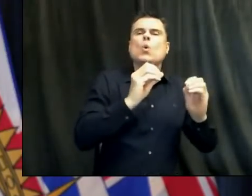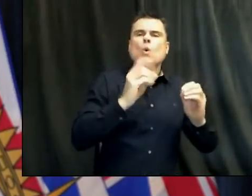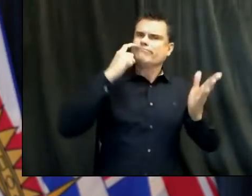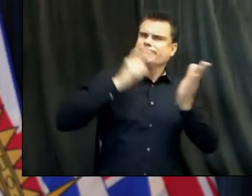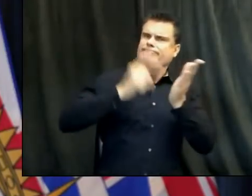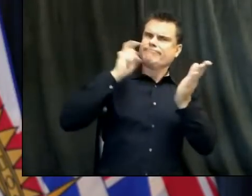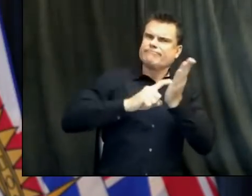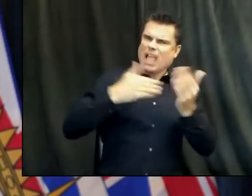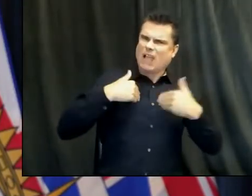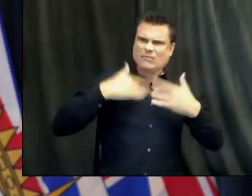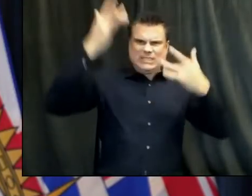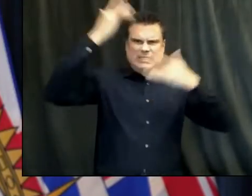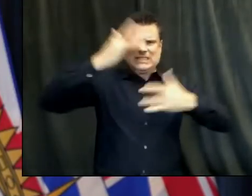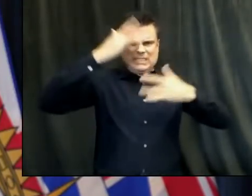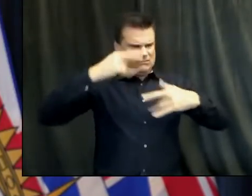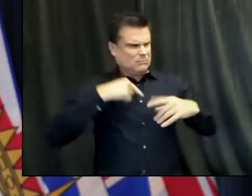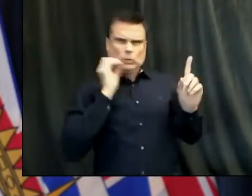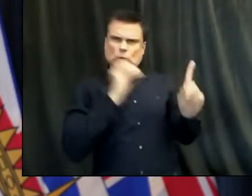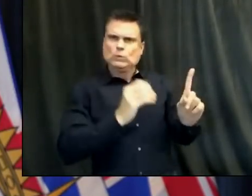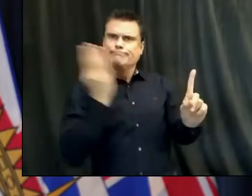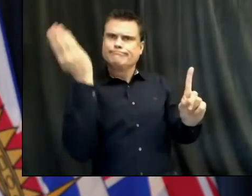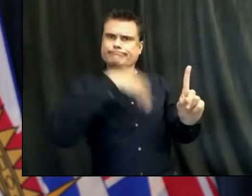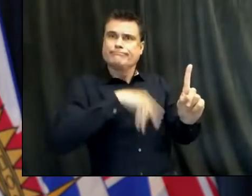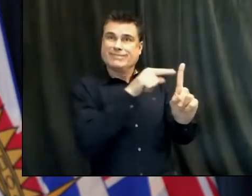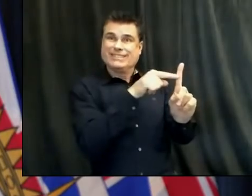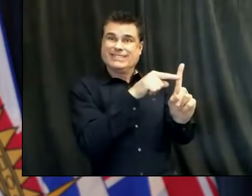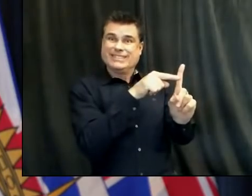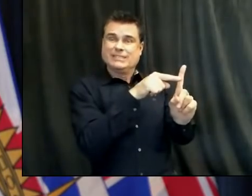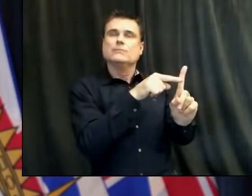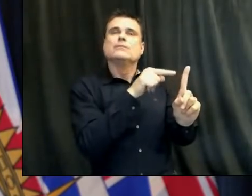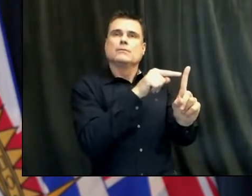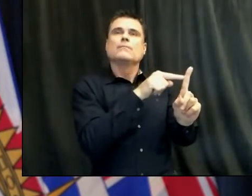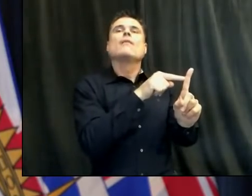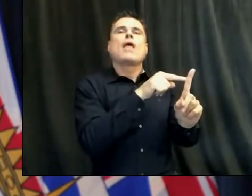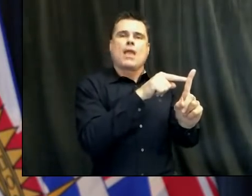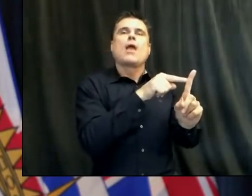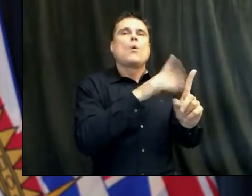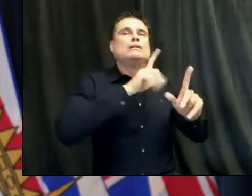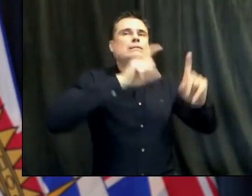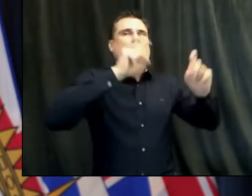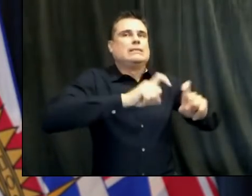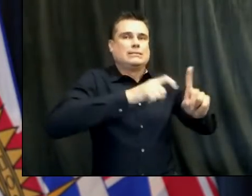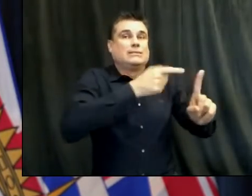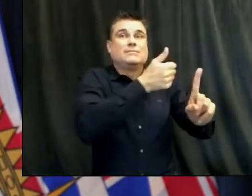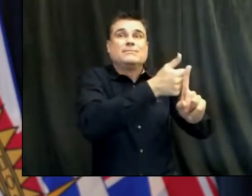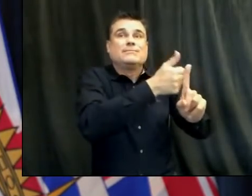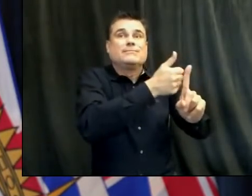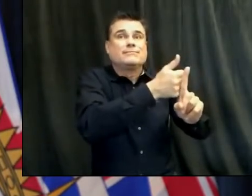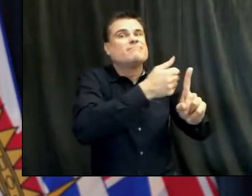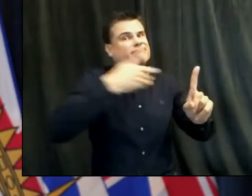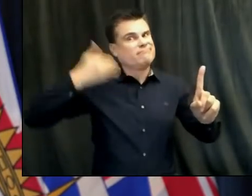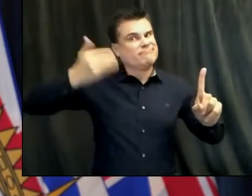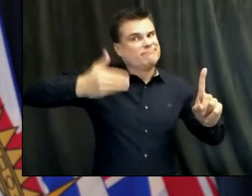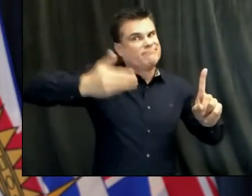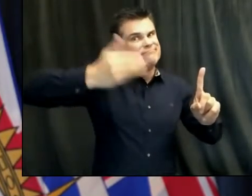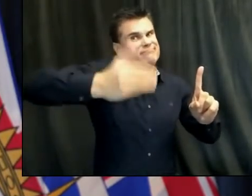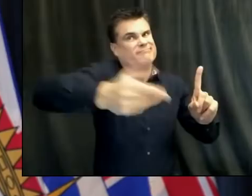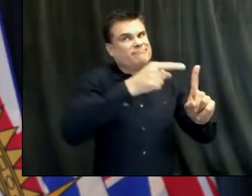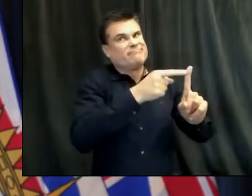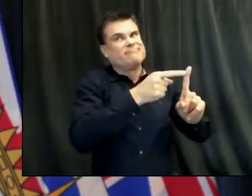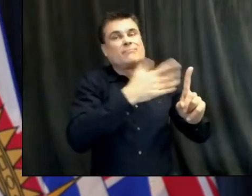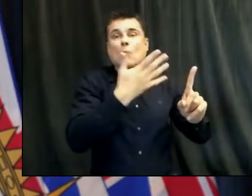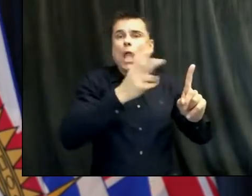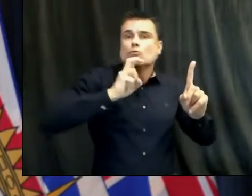to investigations in clusters. And often there are people who are being tested multiple times for work or for